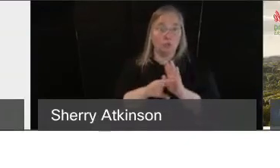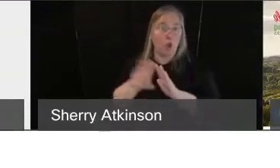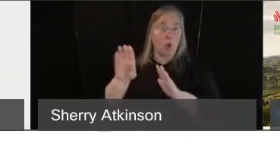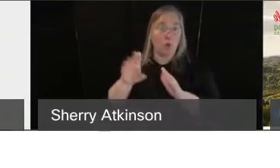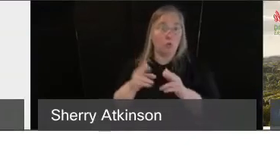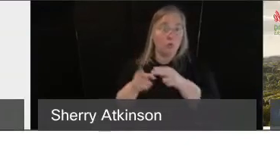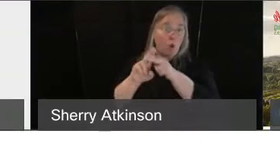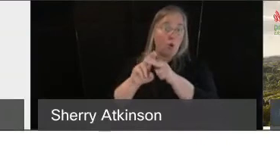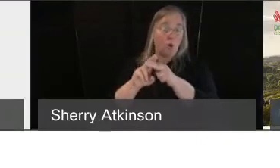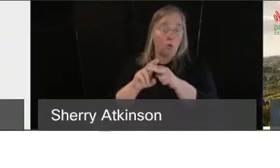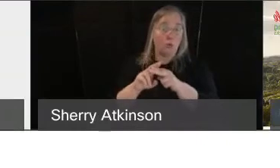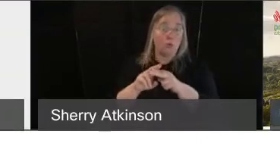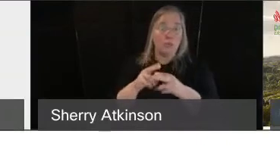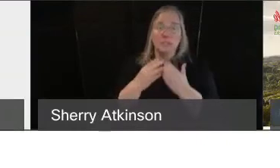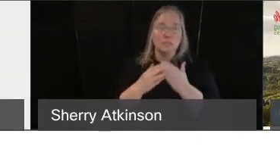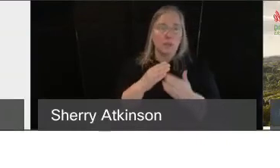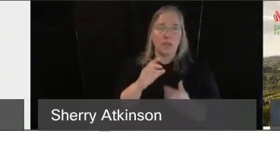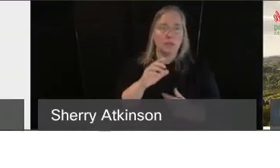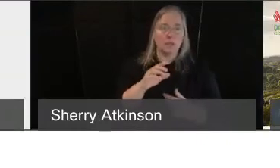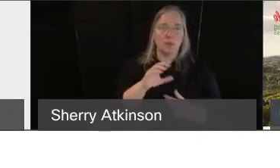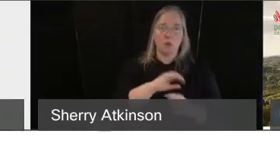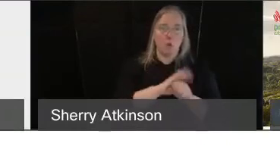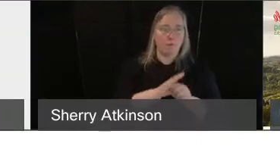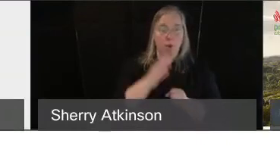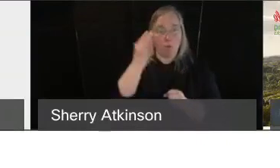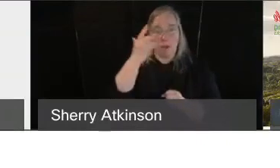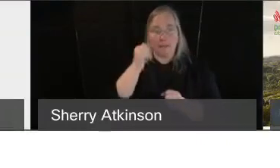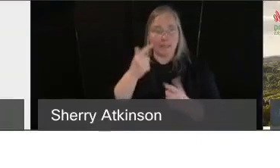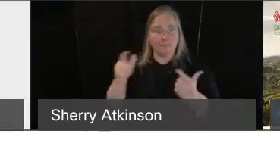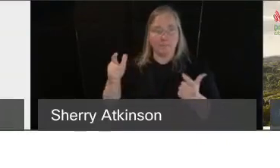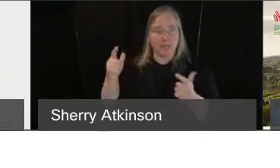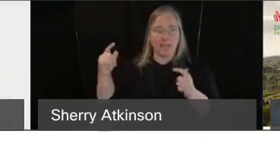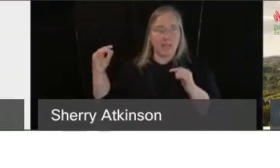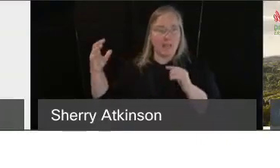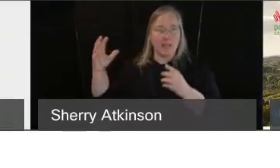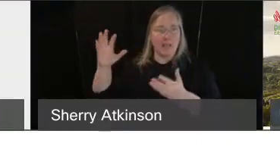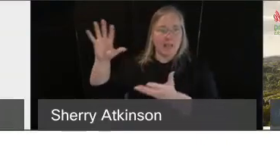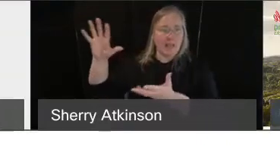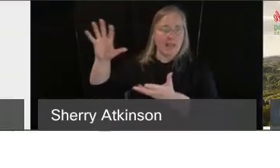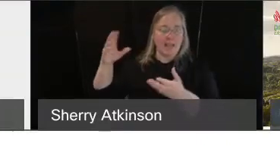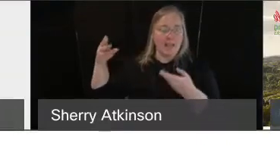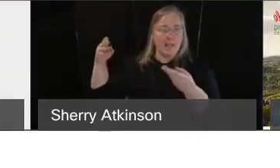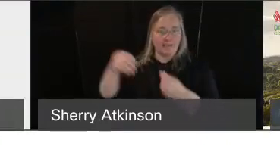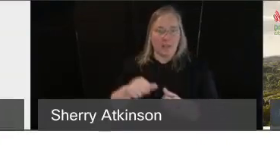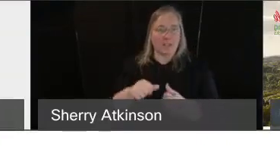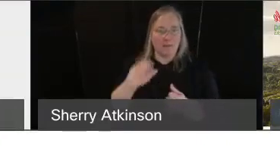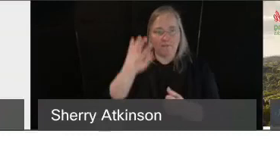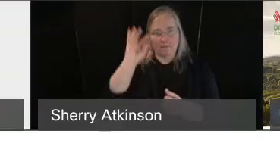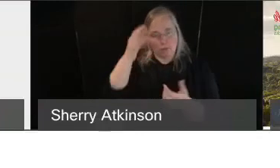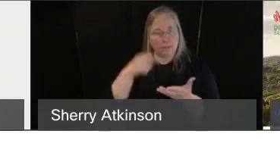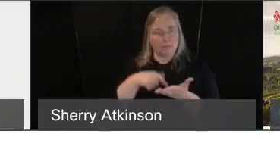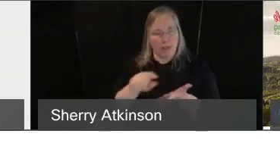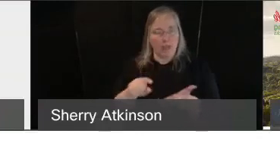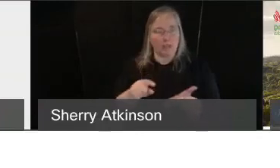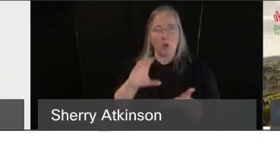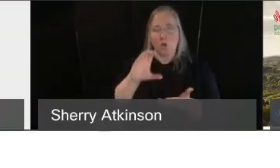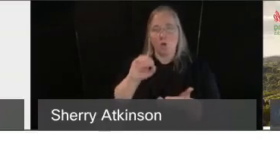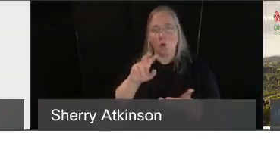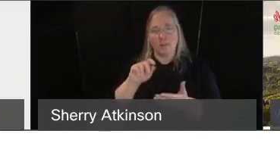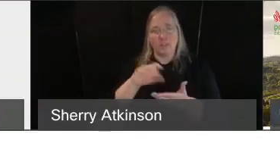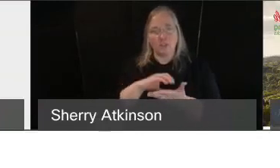massive influx of federal spending, the COVID checks, the unemployment insurance additions, those types of